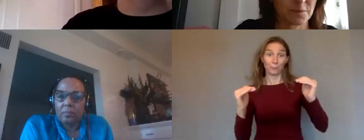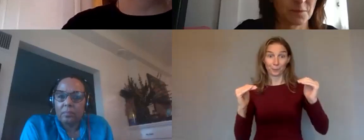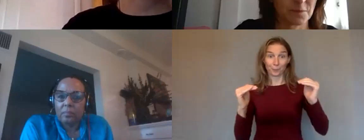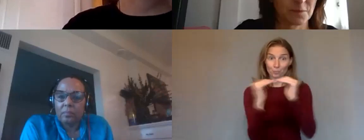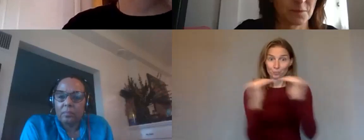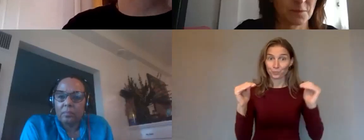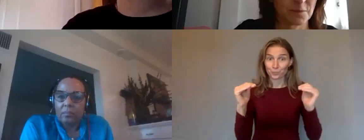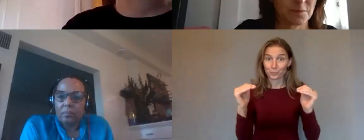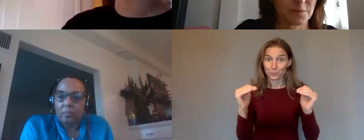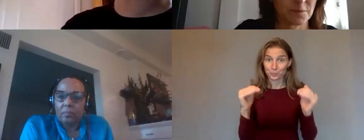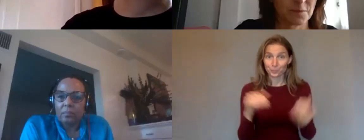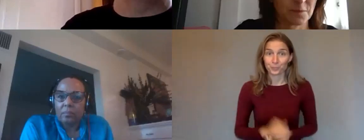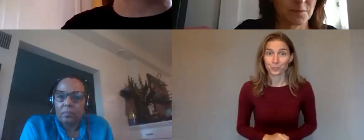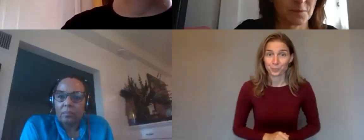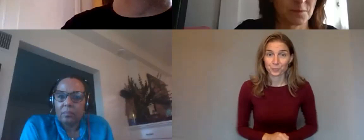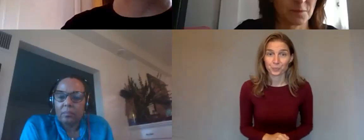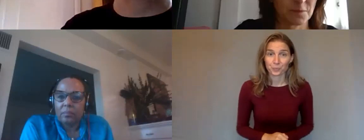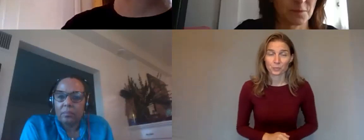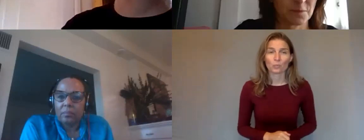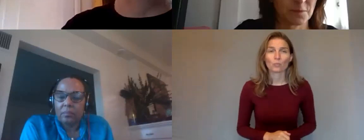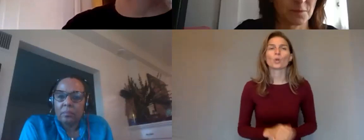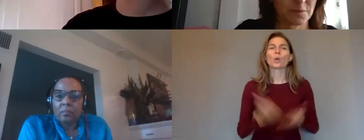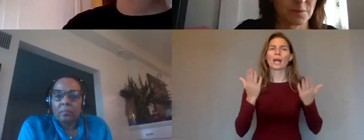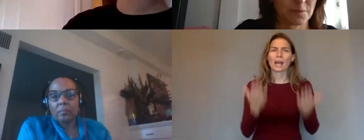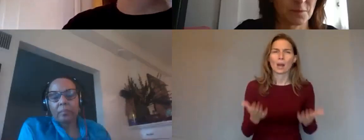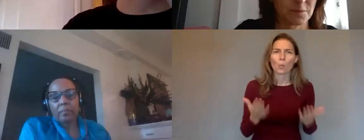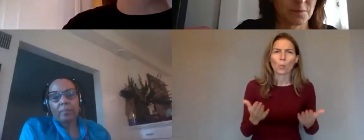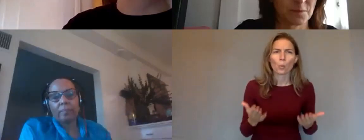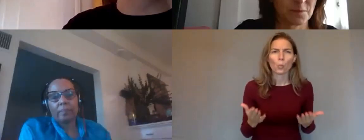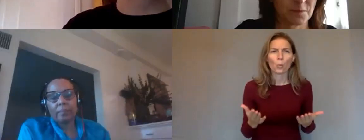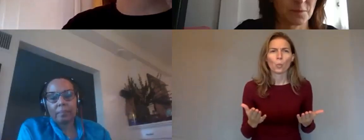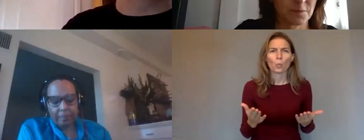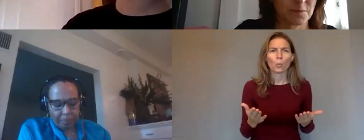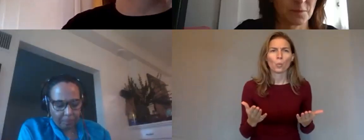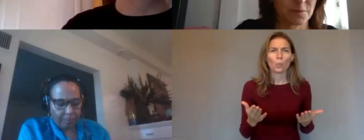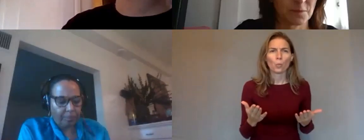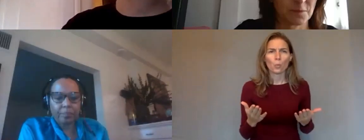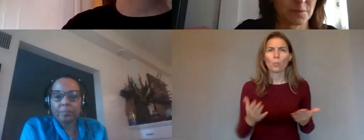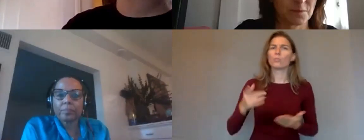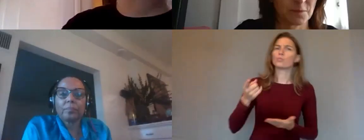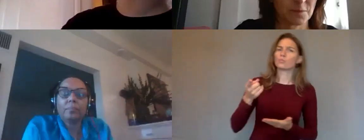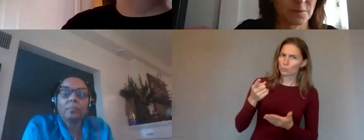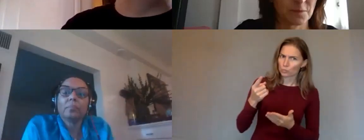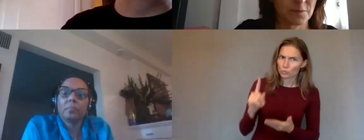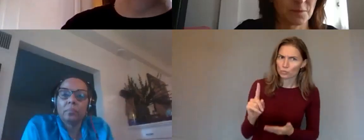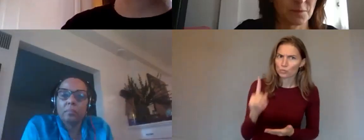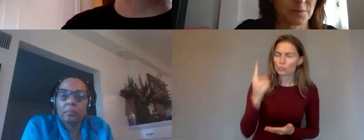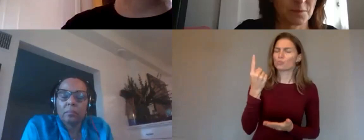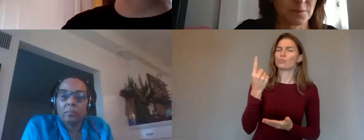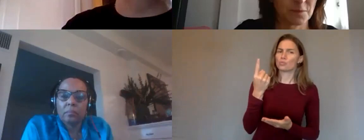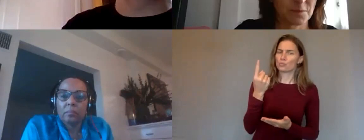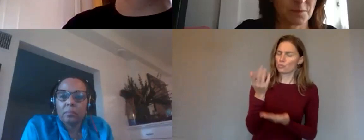And I wanted to first open the conversation up by talking to Charlotte about that and